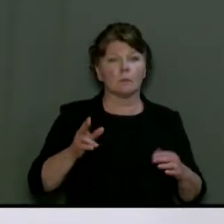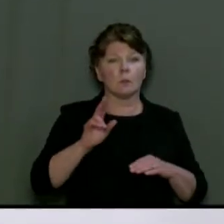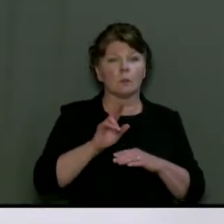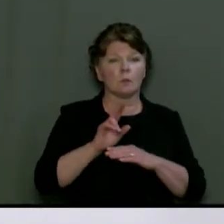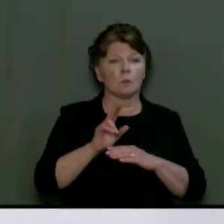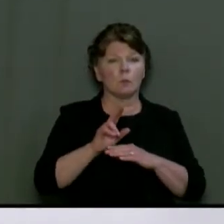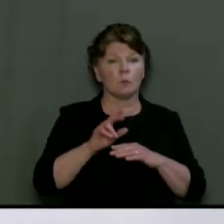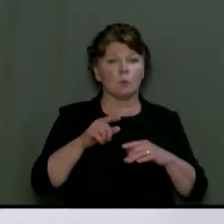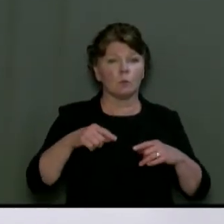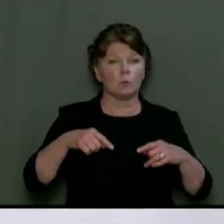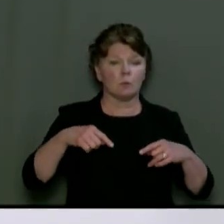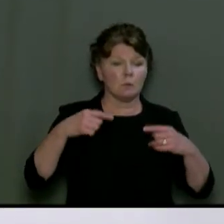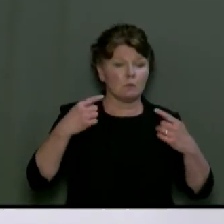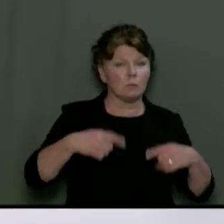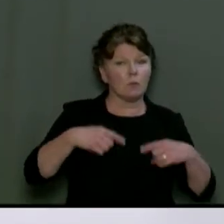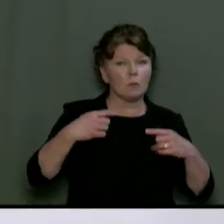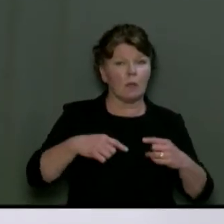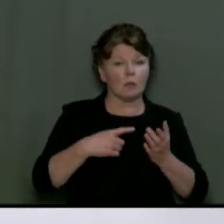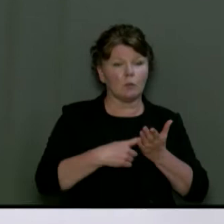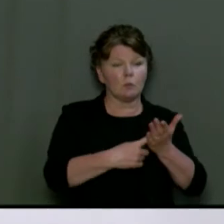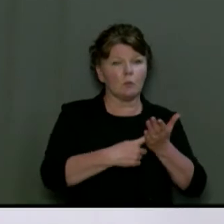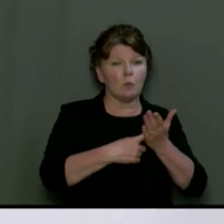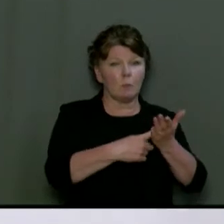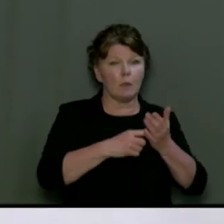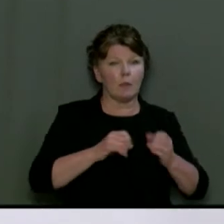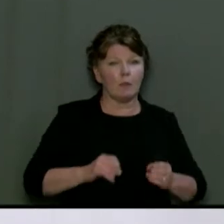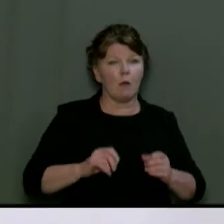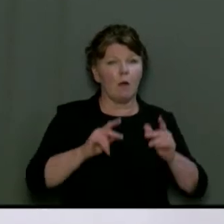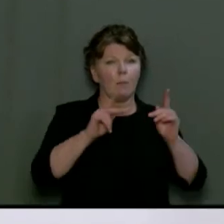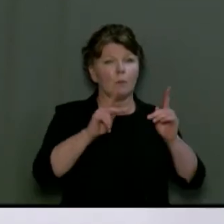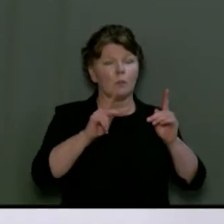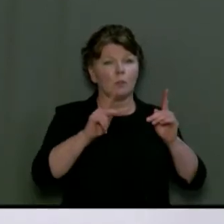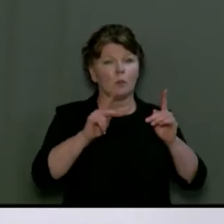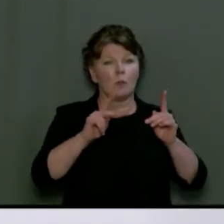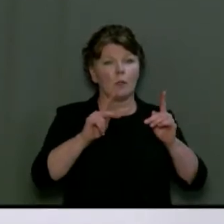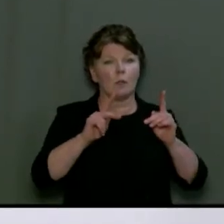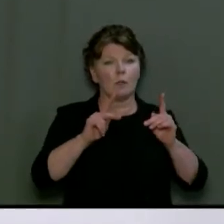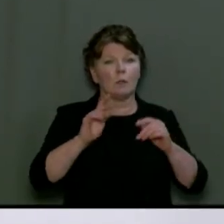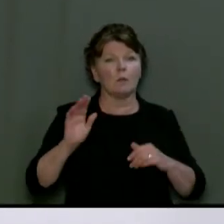debate as an opportunity to set